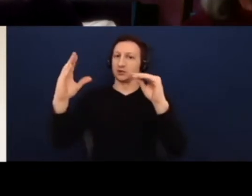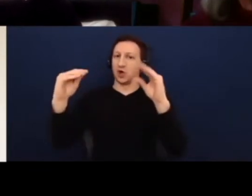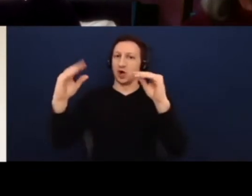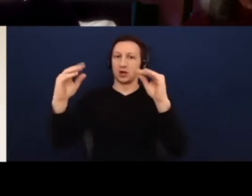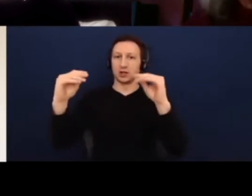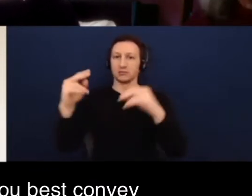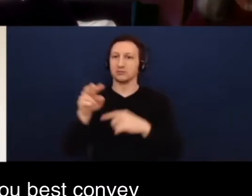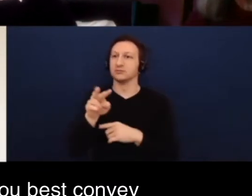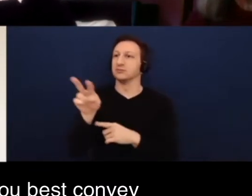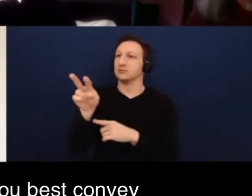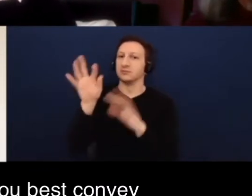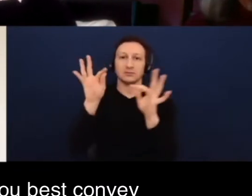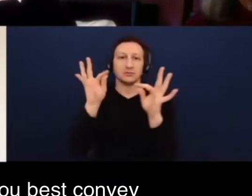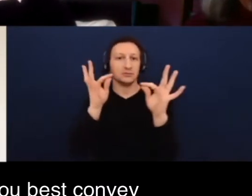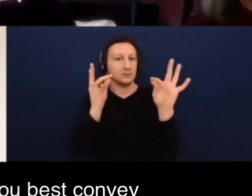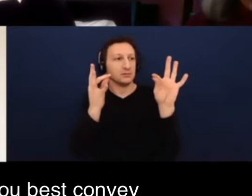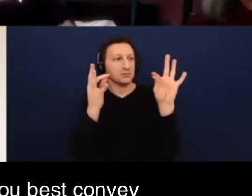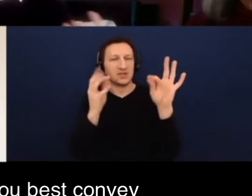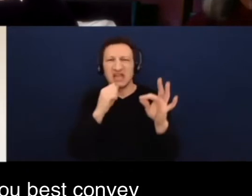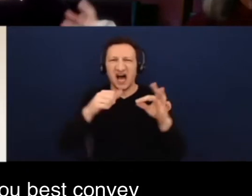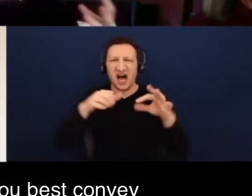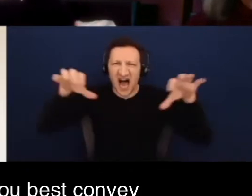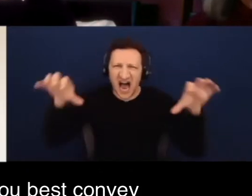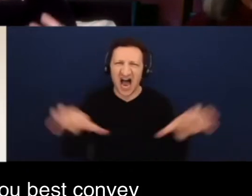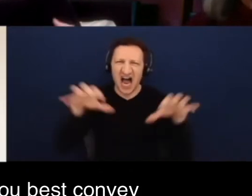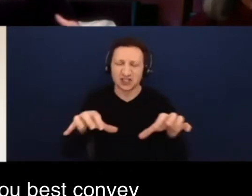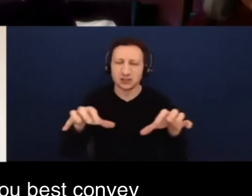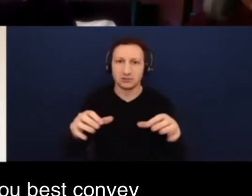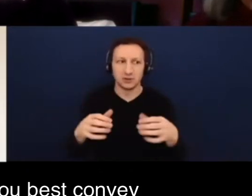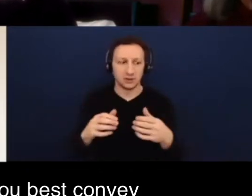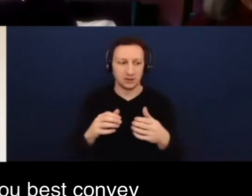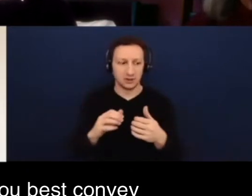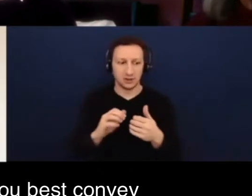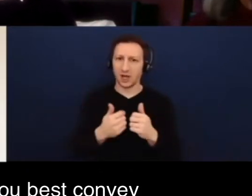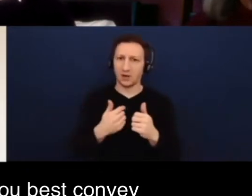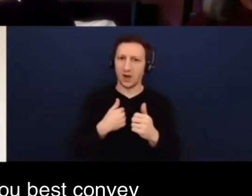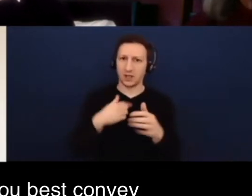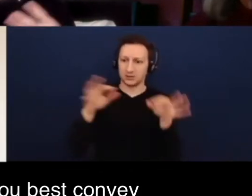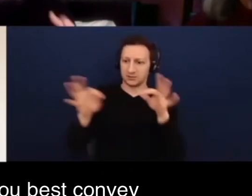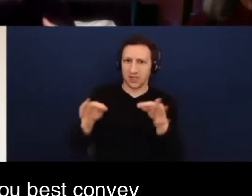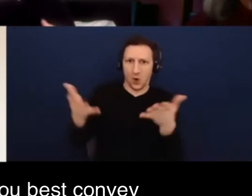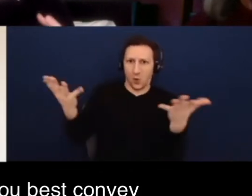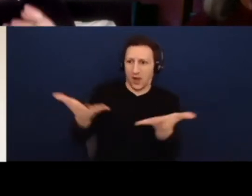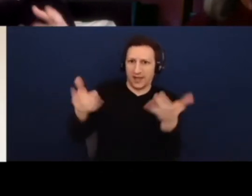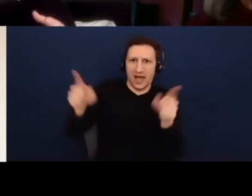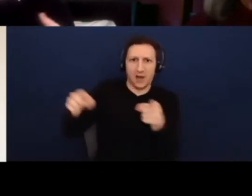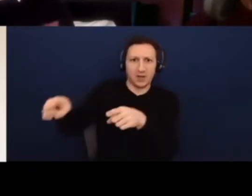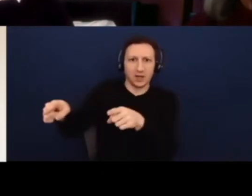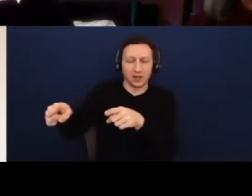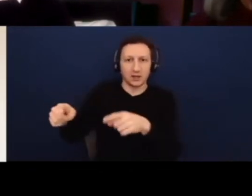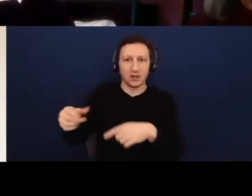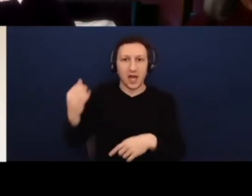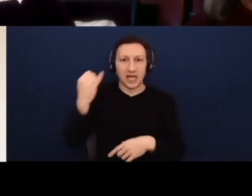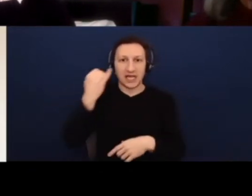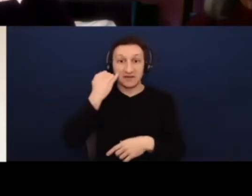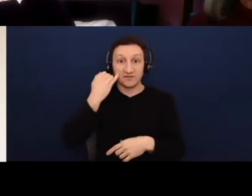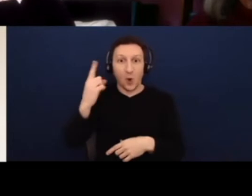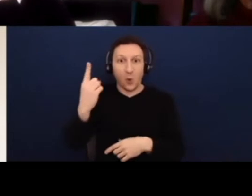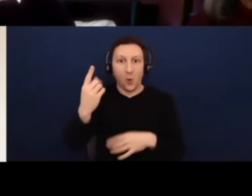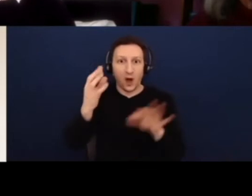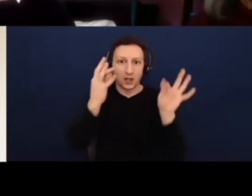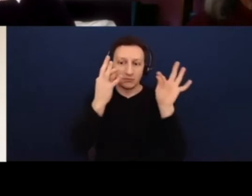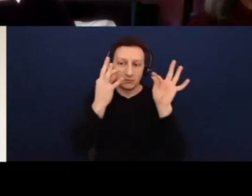and glancing, and how do you best convey the meaningful parts of each particular